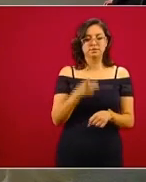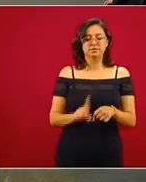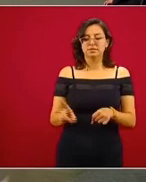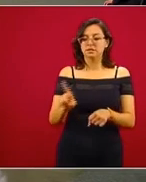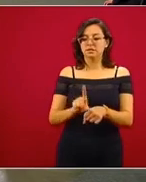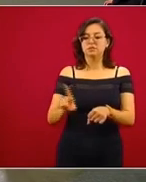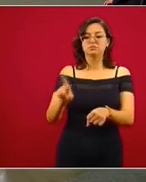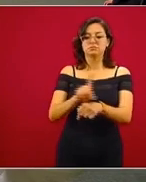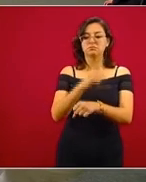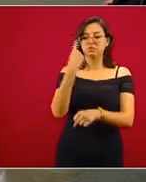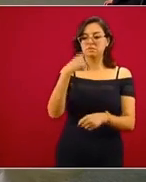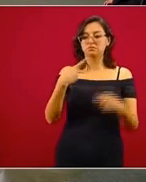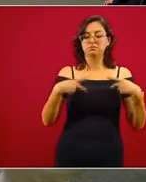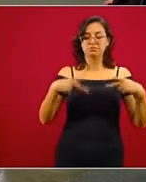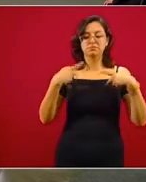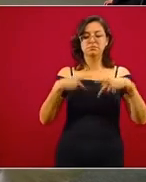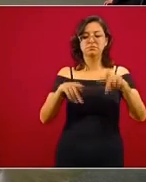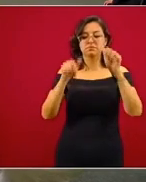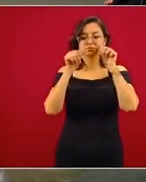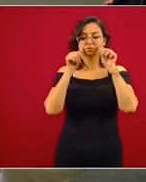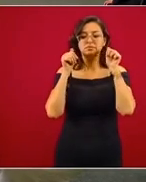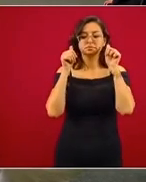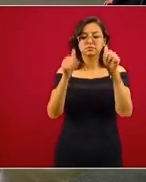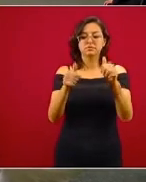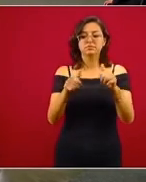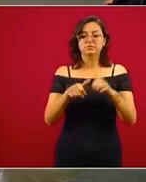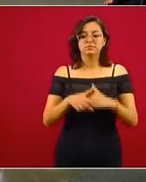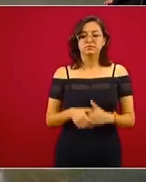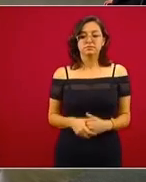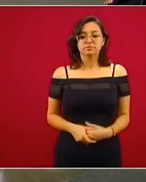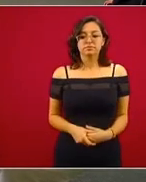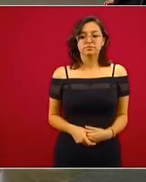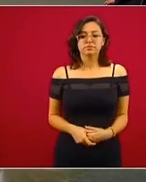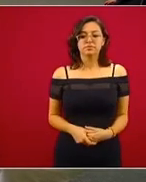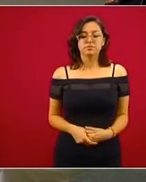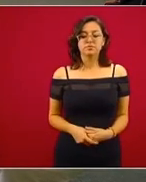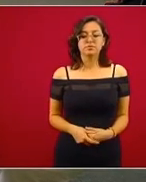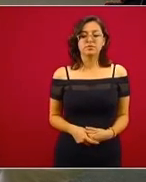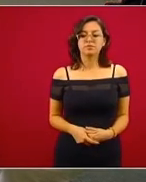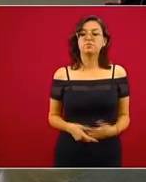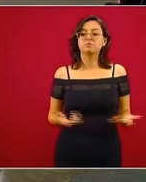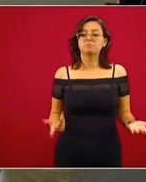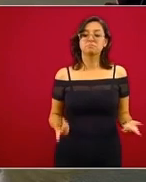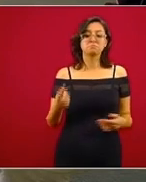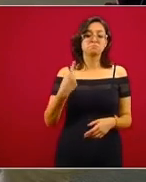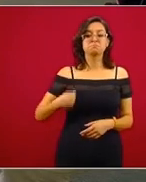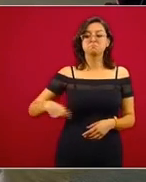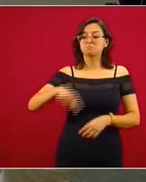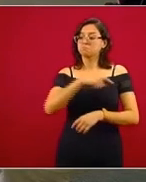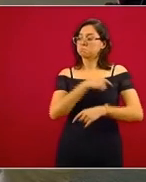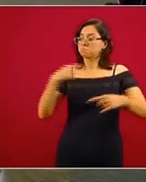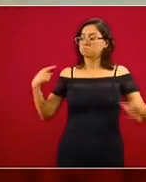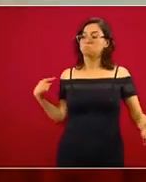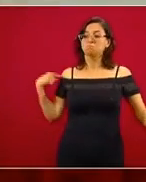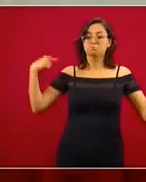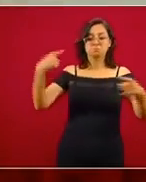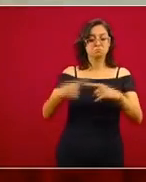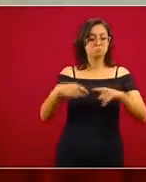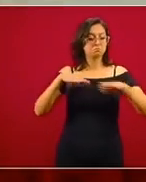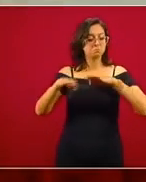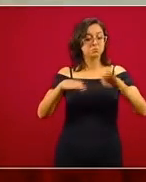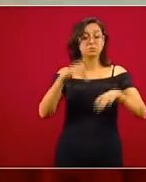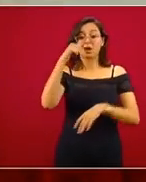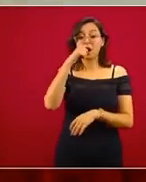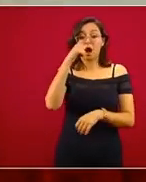COVID-19 hospitals all the time. Our personnel is there 24 hours a day to answer users'